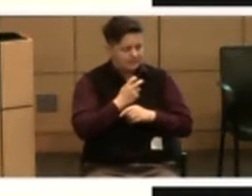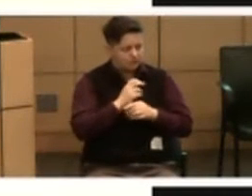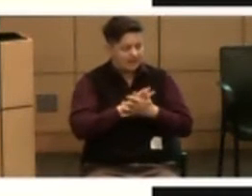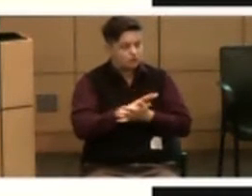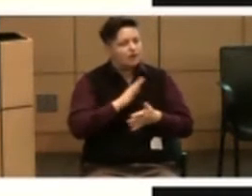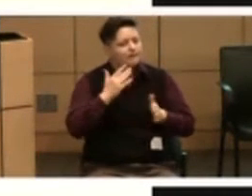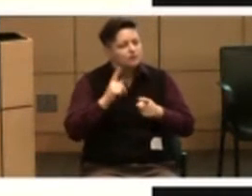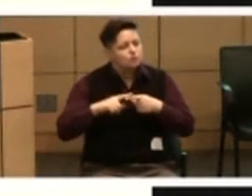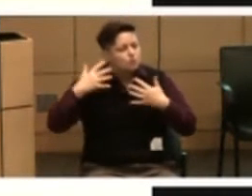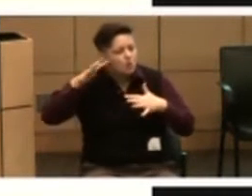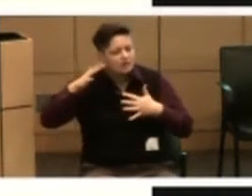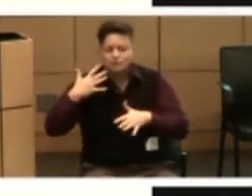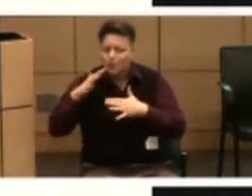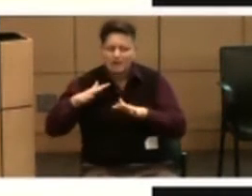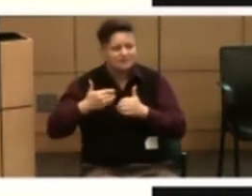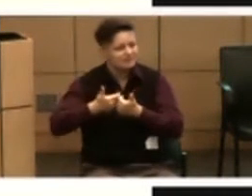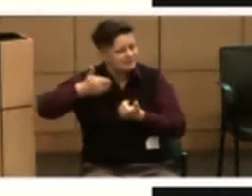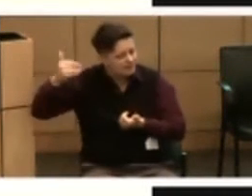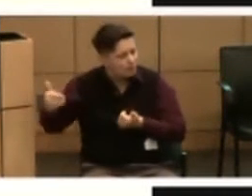masker.